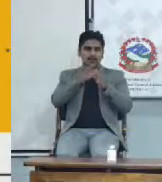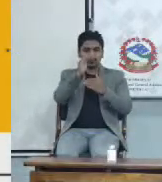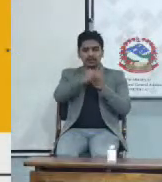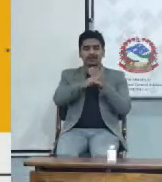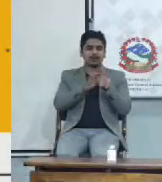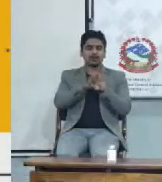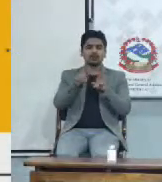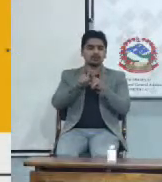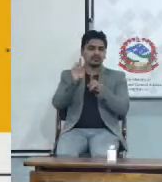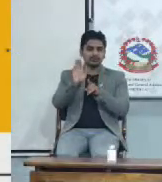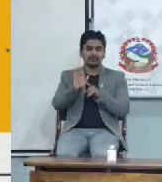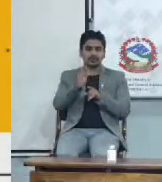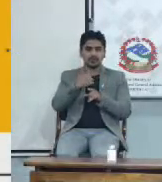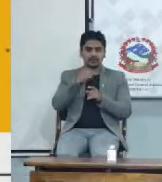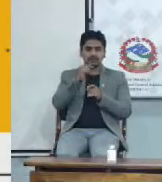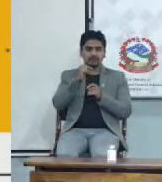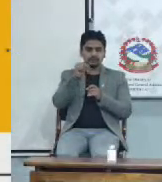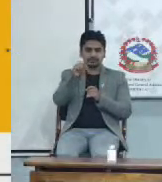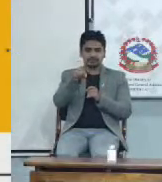something,